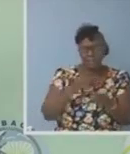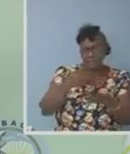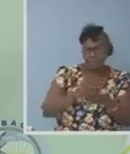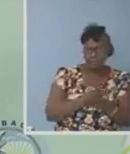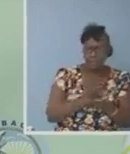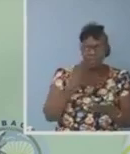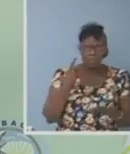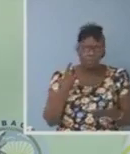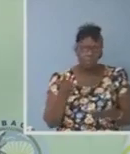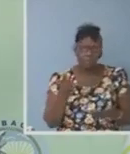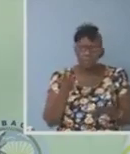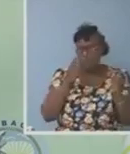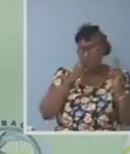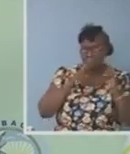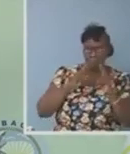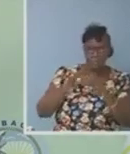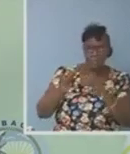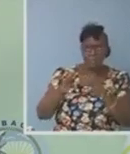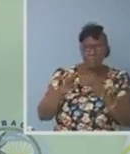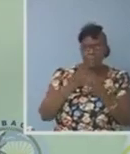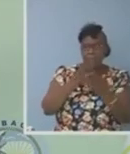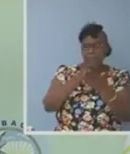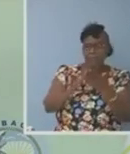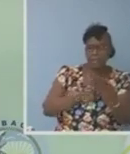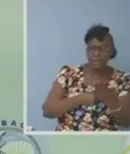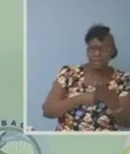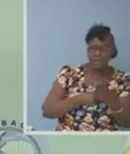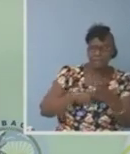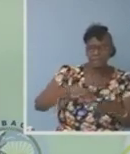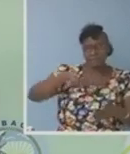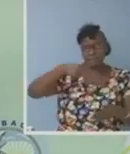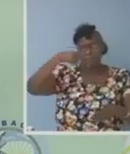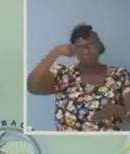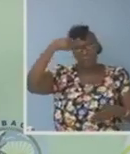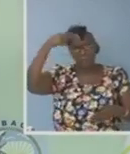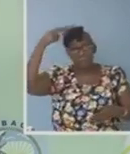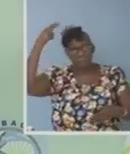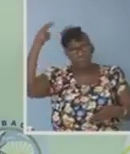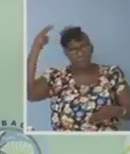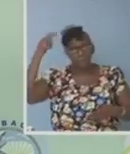of those persons who are using this opportunity